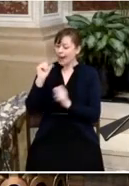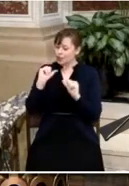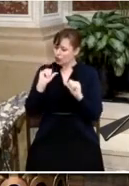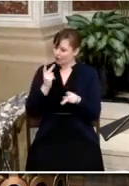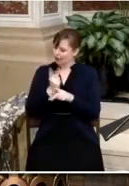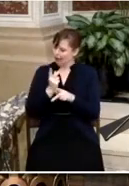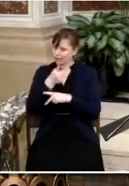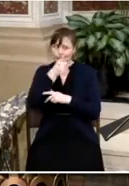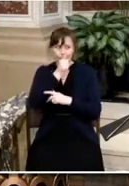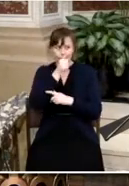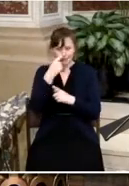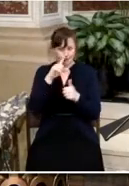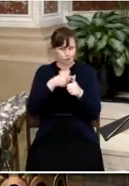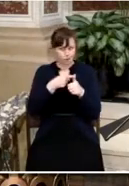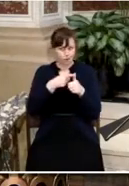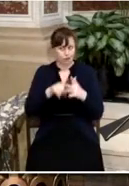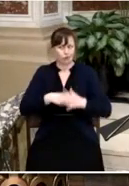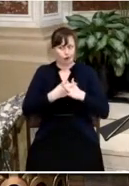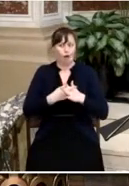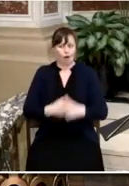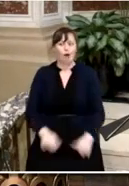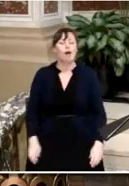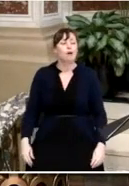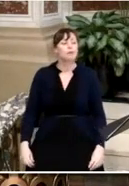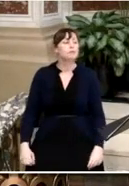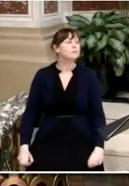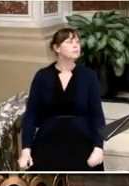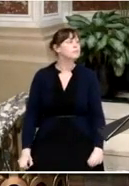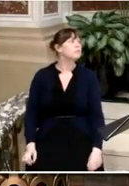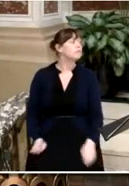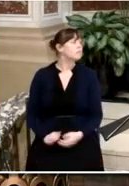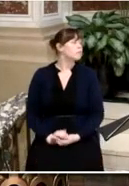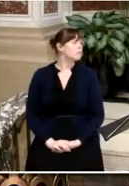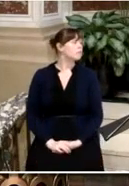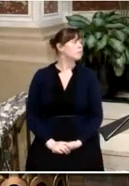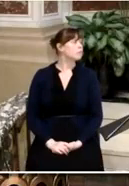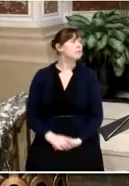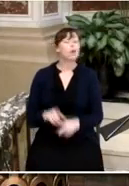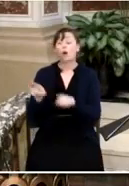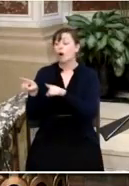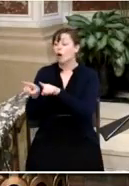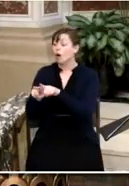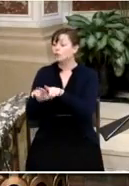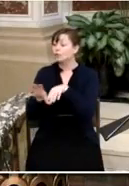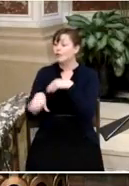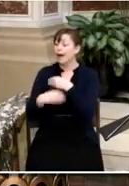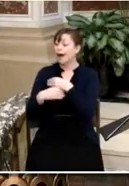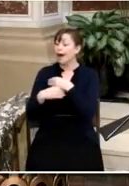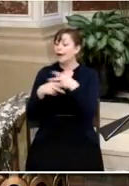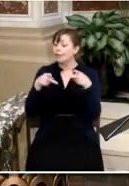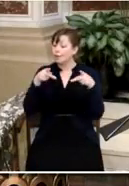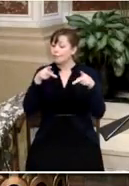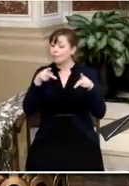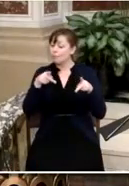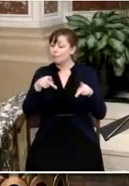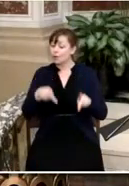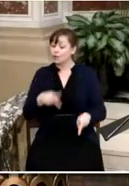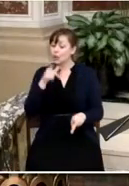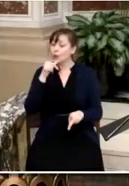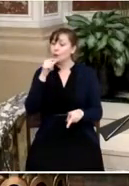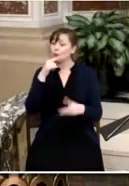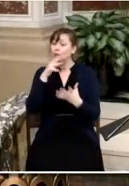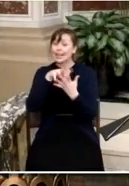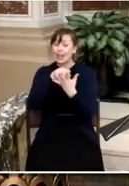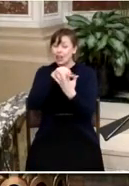secret in the first place. In addition, the person from whom we learned that